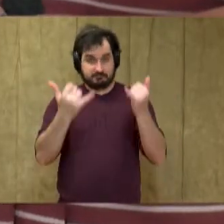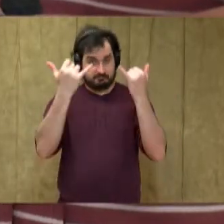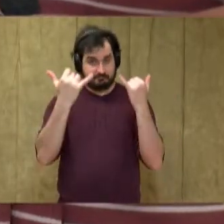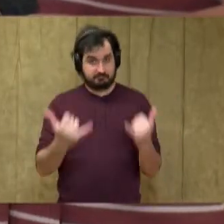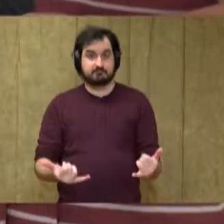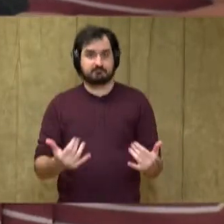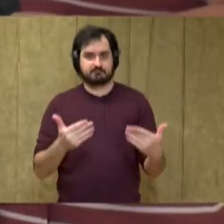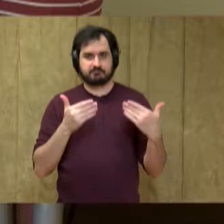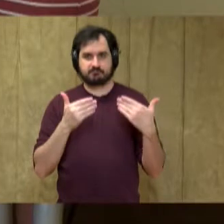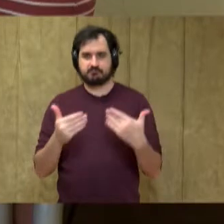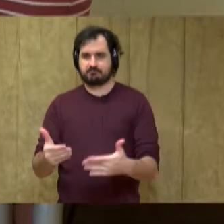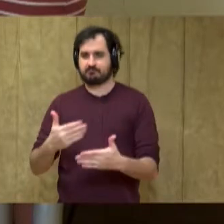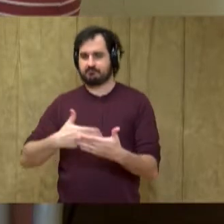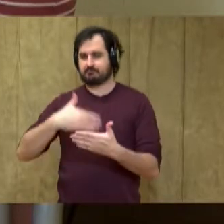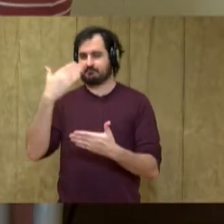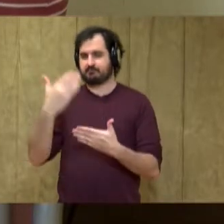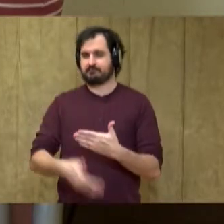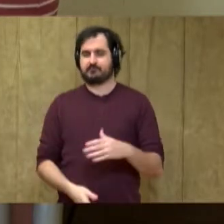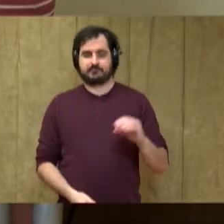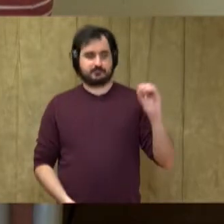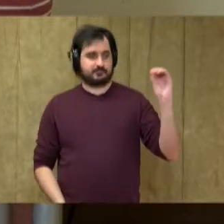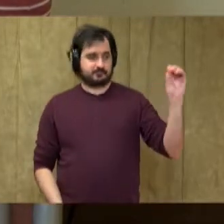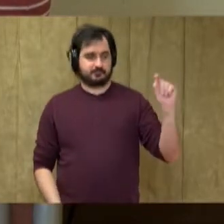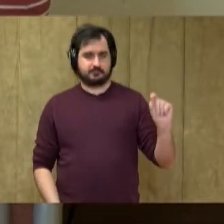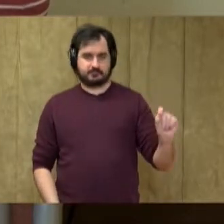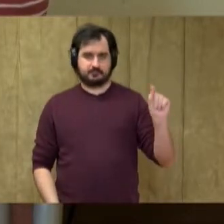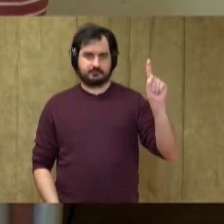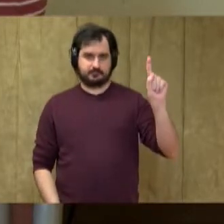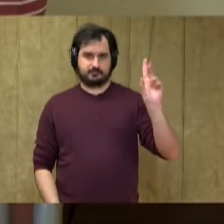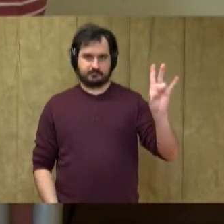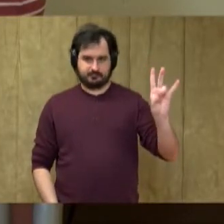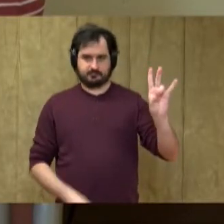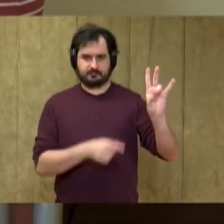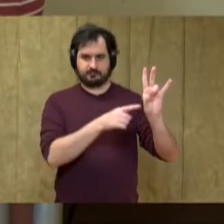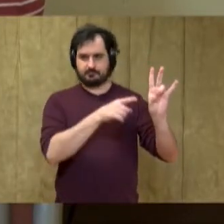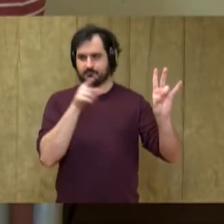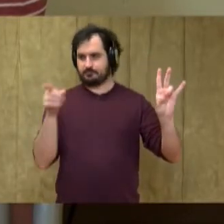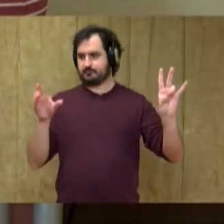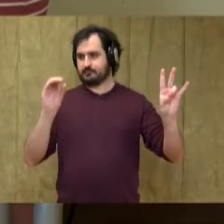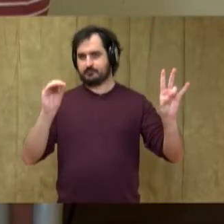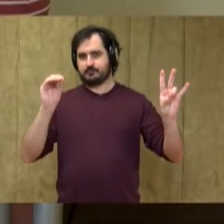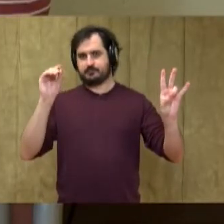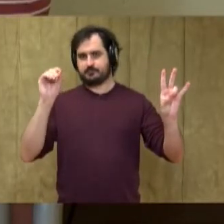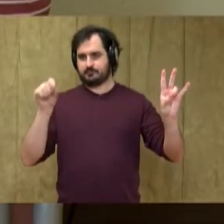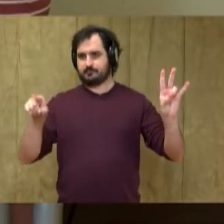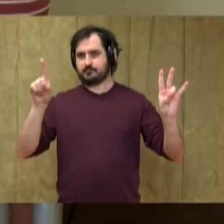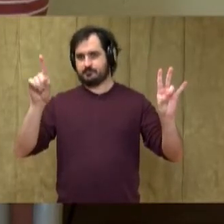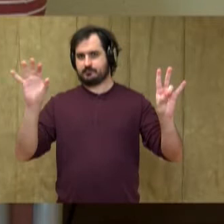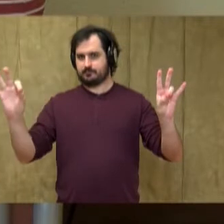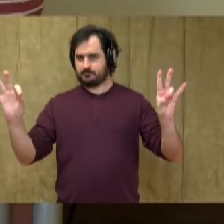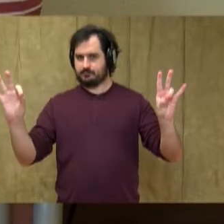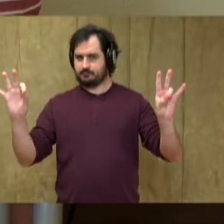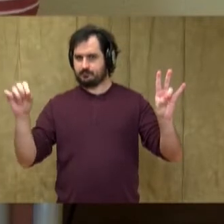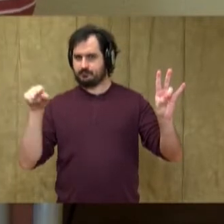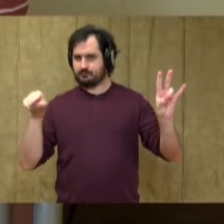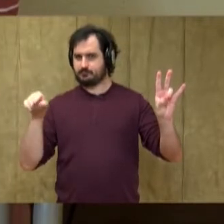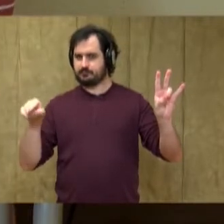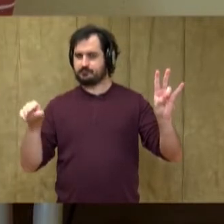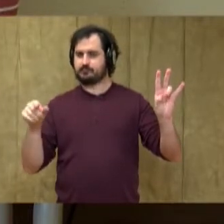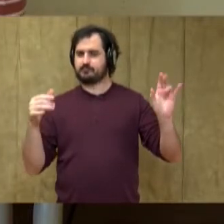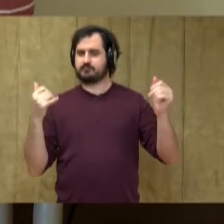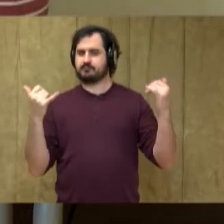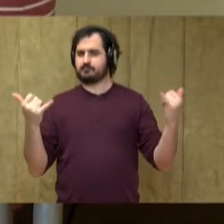one. We have 17/100ths and 19/100ths. All right, so I'm going to go